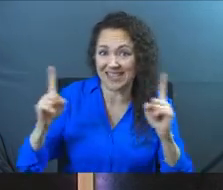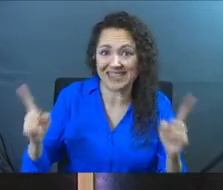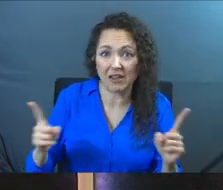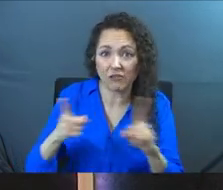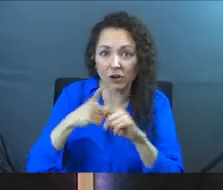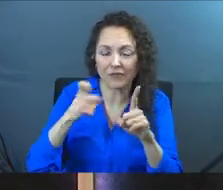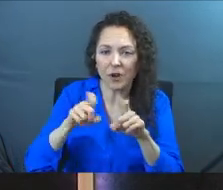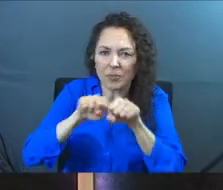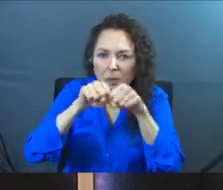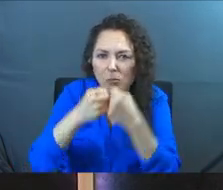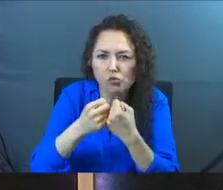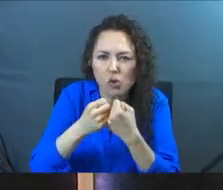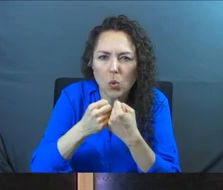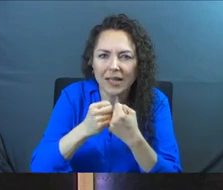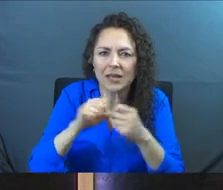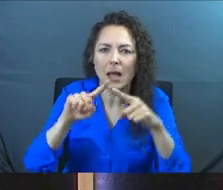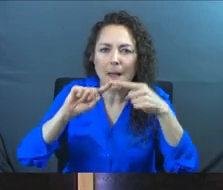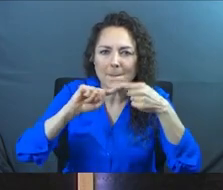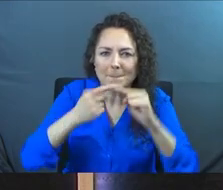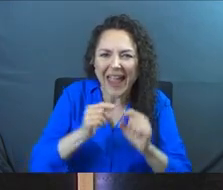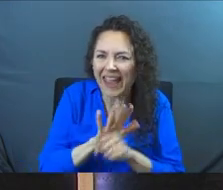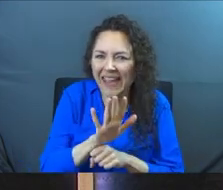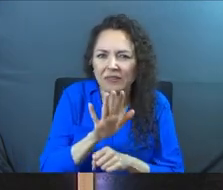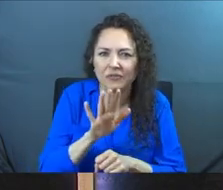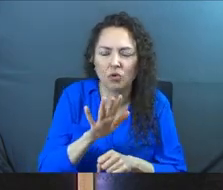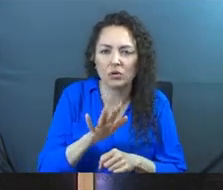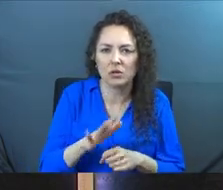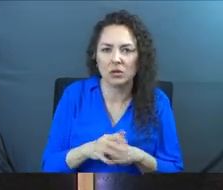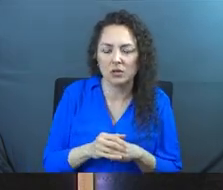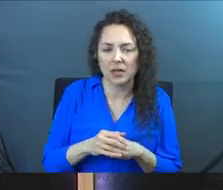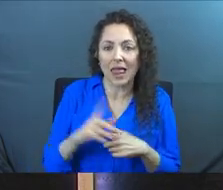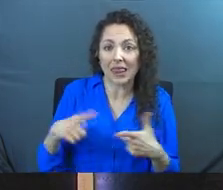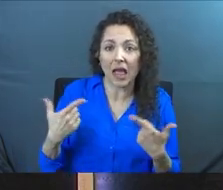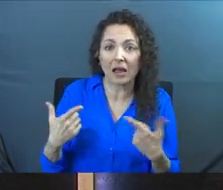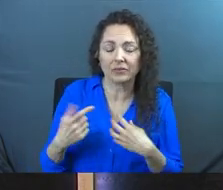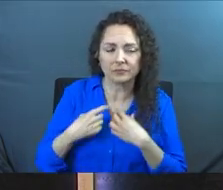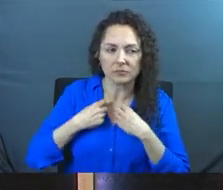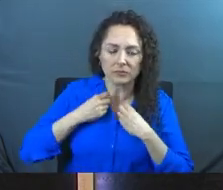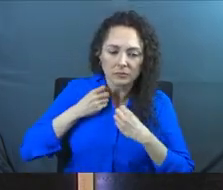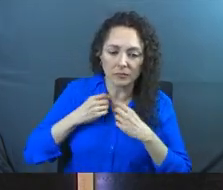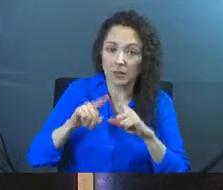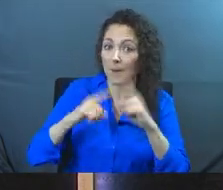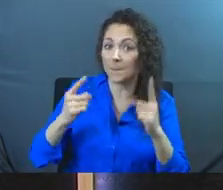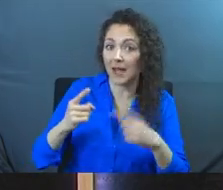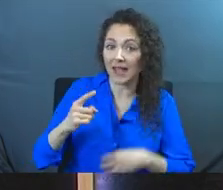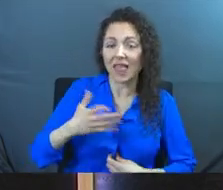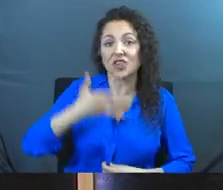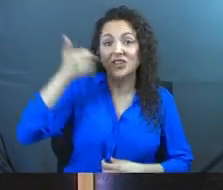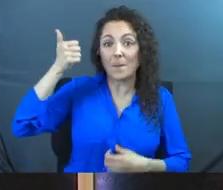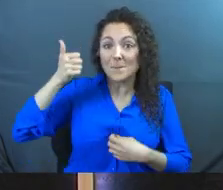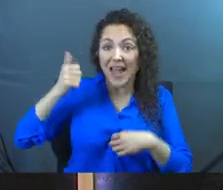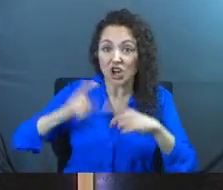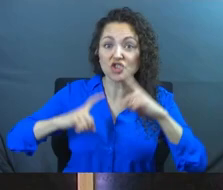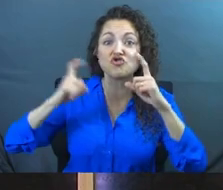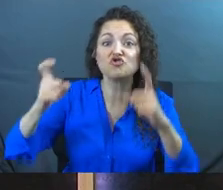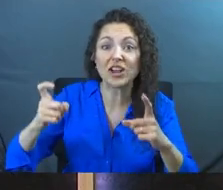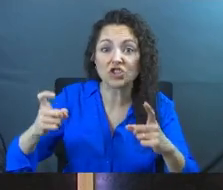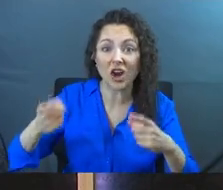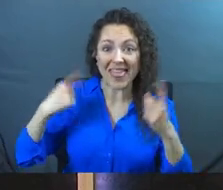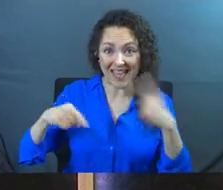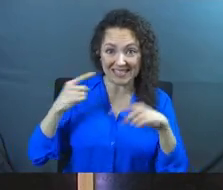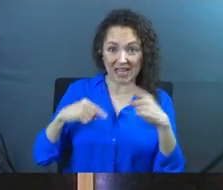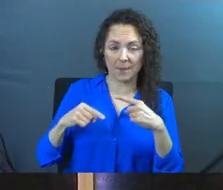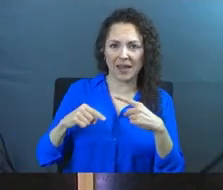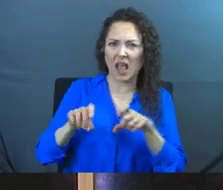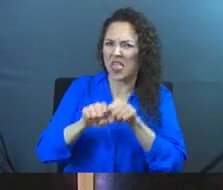brokenness and pain and all of this. We get to live in something else, but it's also a treasure because it's coming. And there is something to look forward to, and the